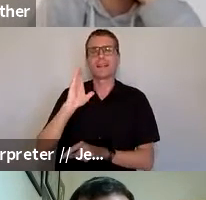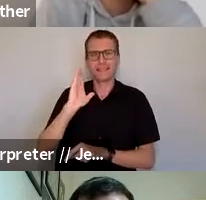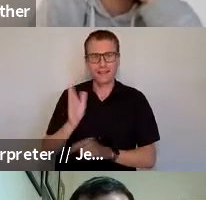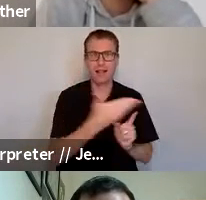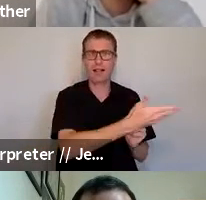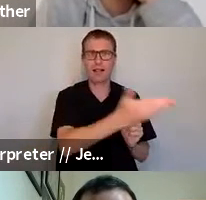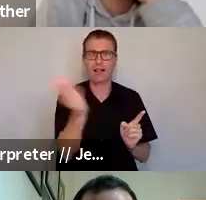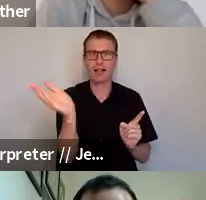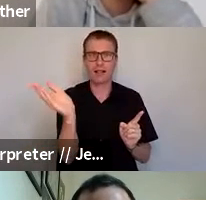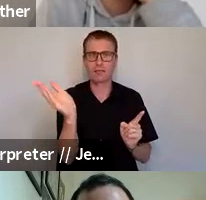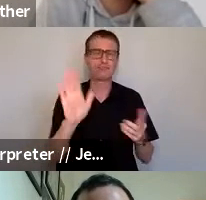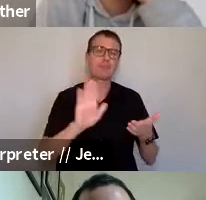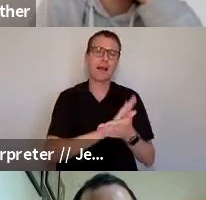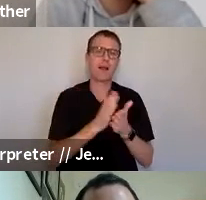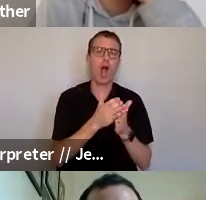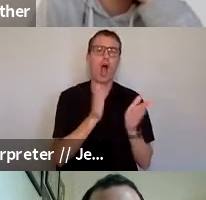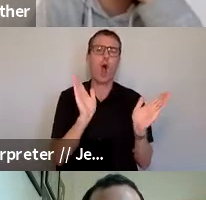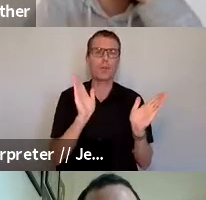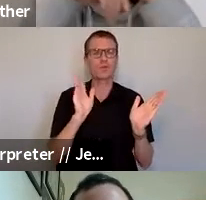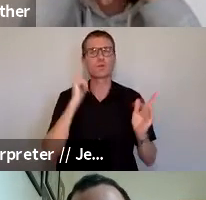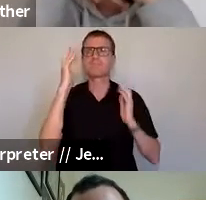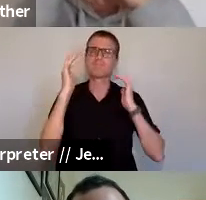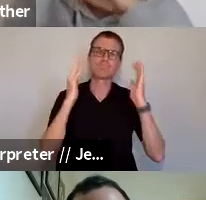continue to explore possibilities, to say,